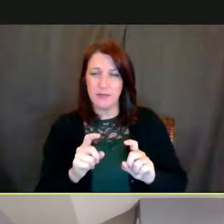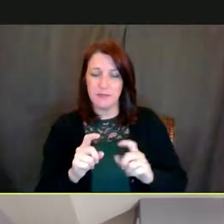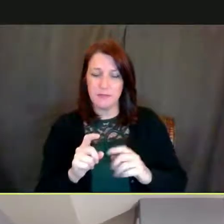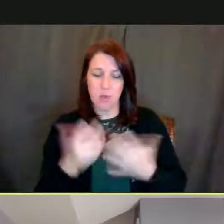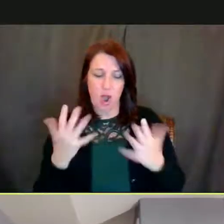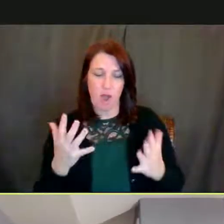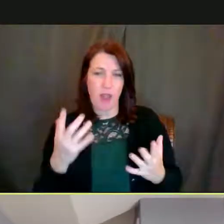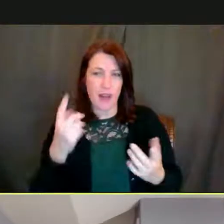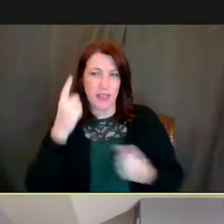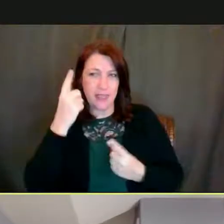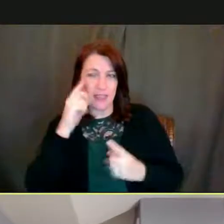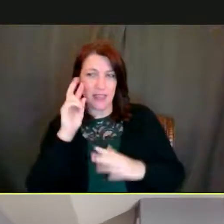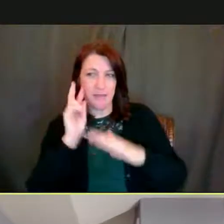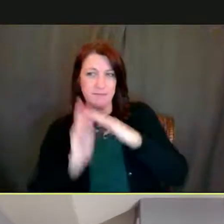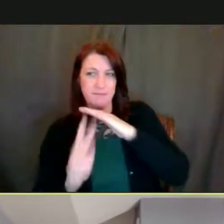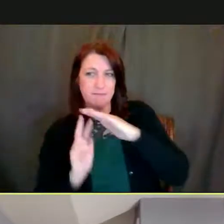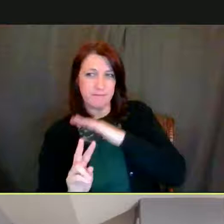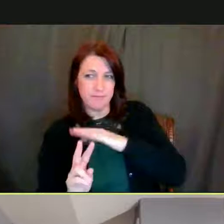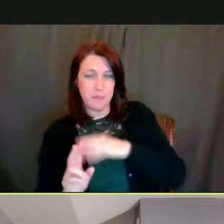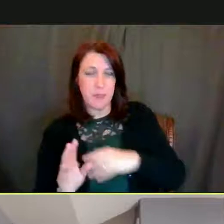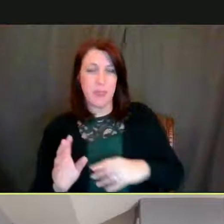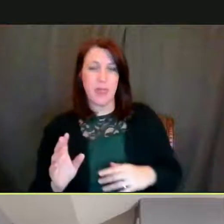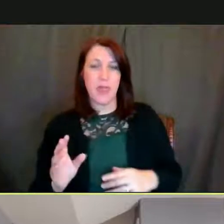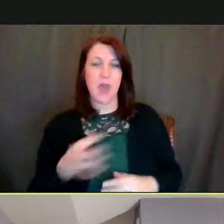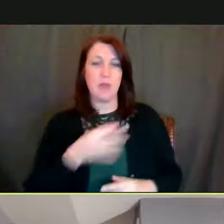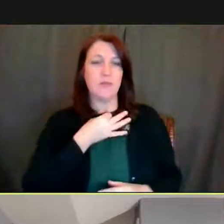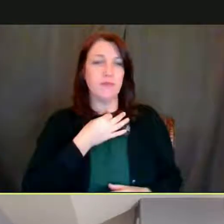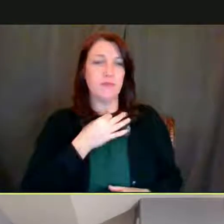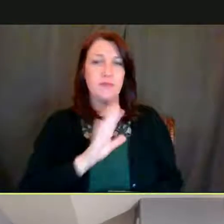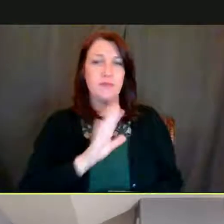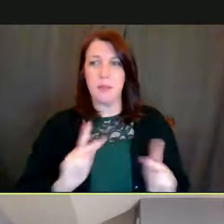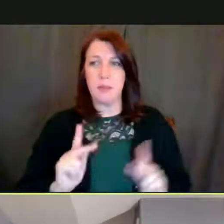thinking about, and we're always sort of interested in people's